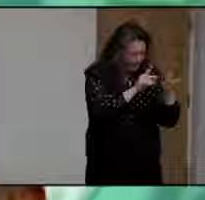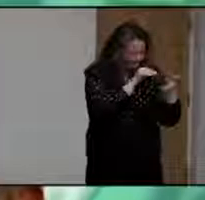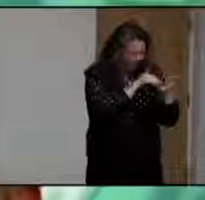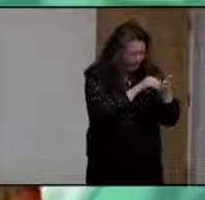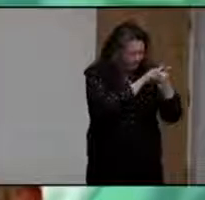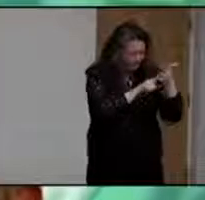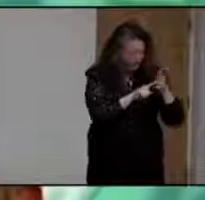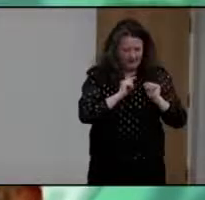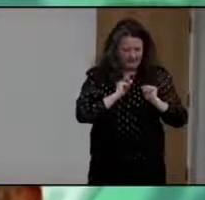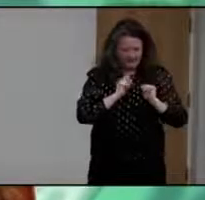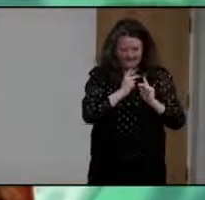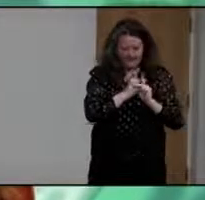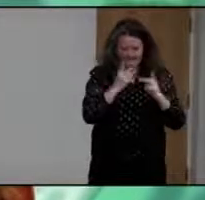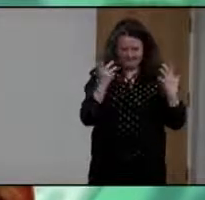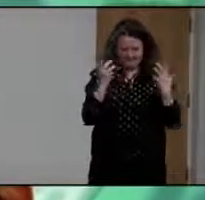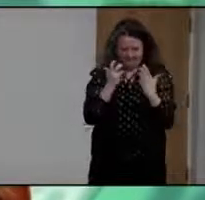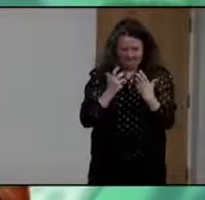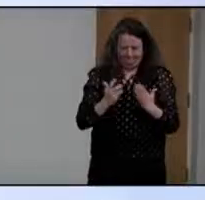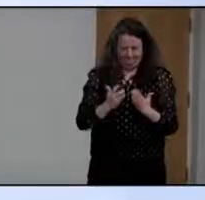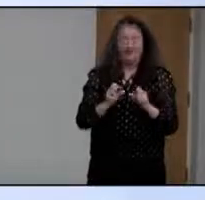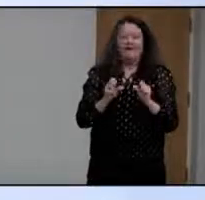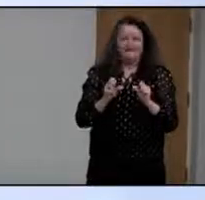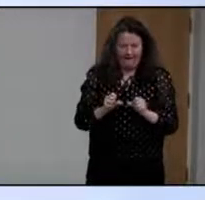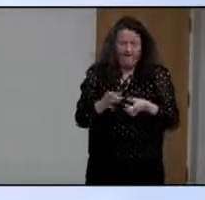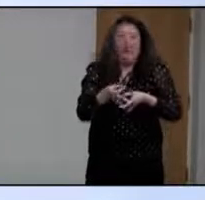of the limited resources that we need to have.